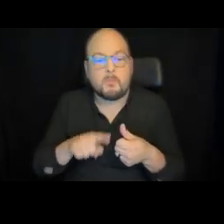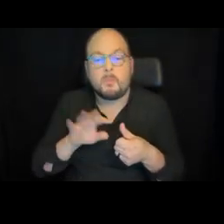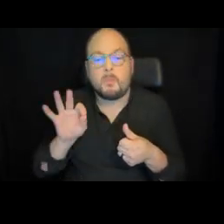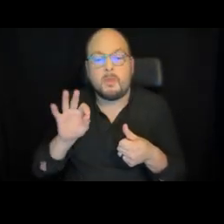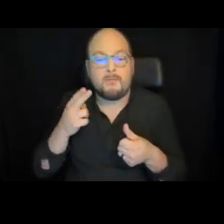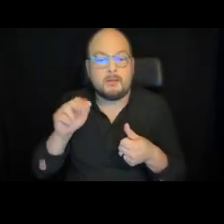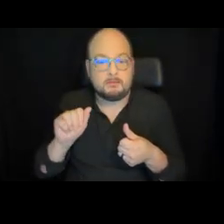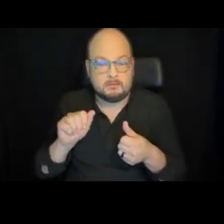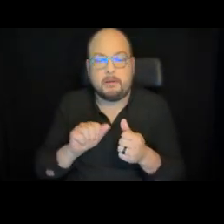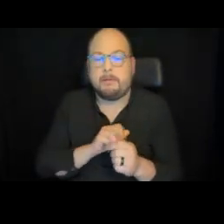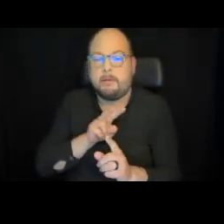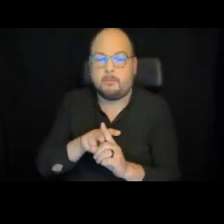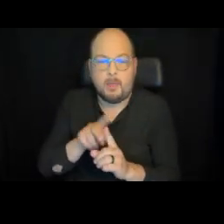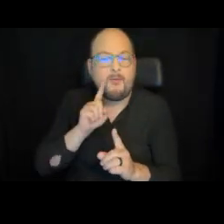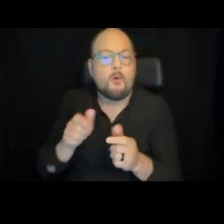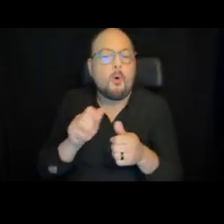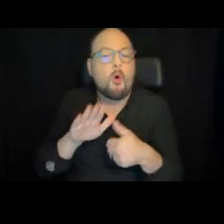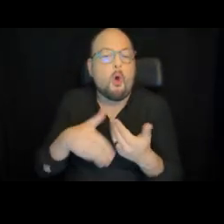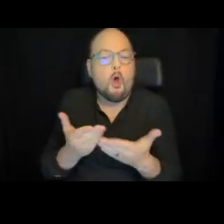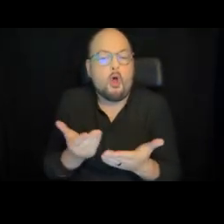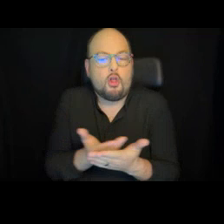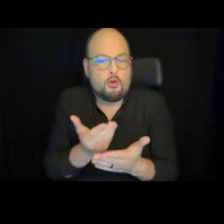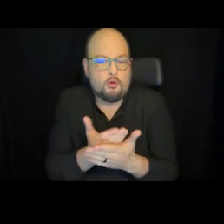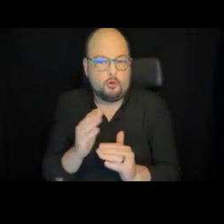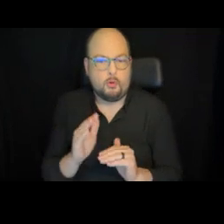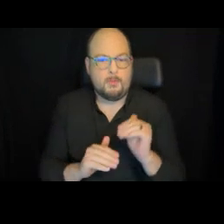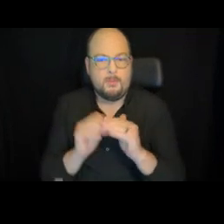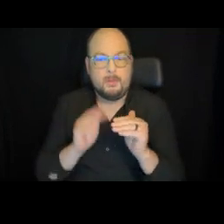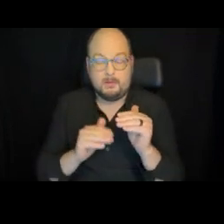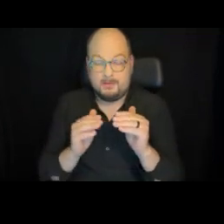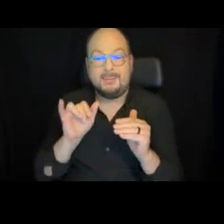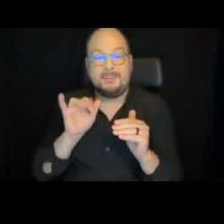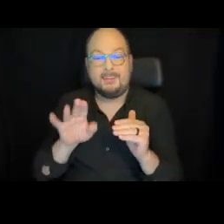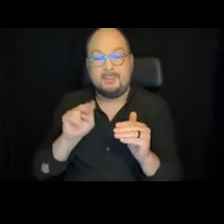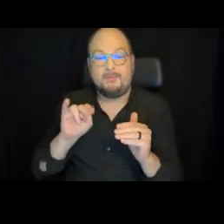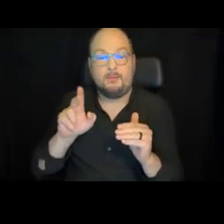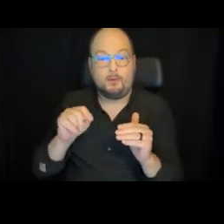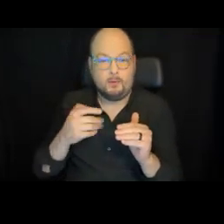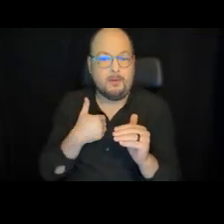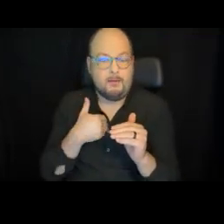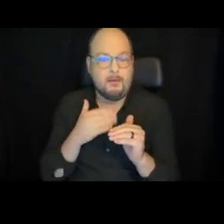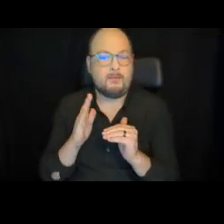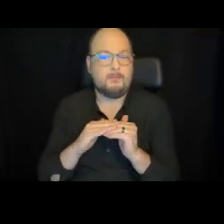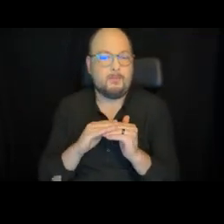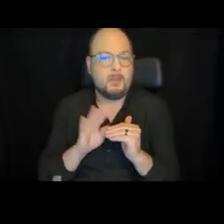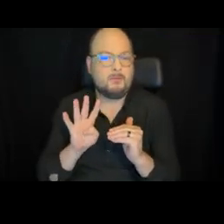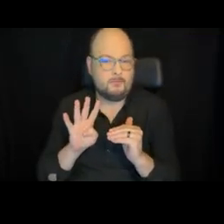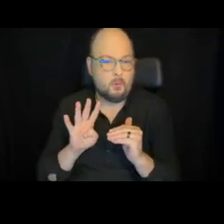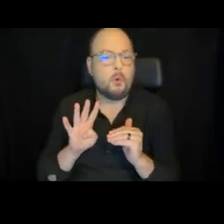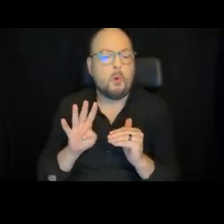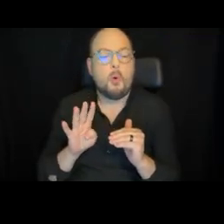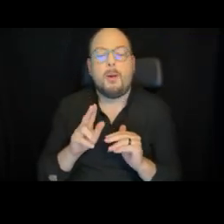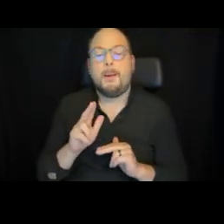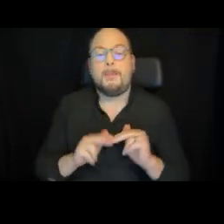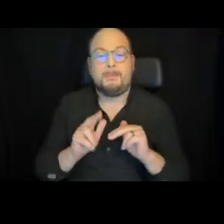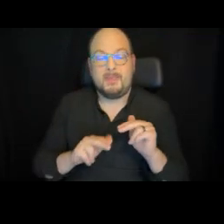new multifamily buildings with 4 or more dwelling units built for occupancy after March